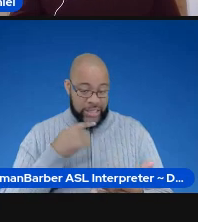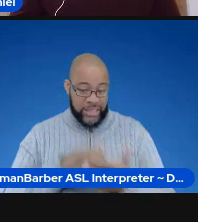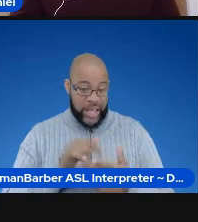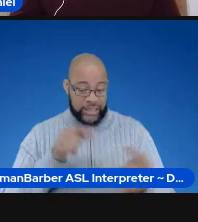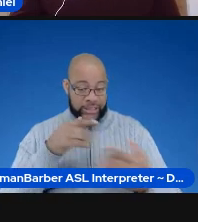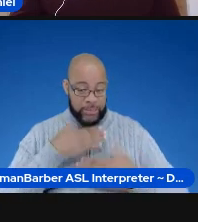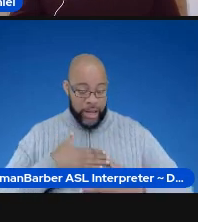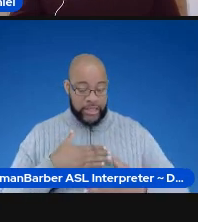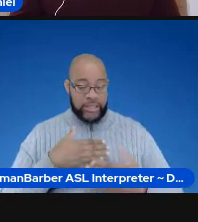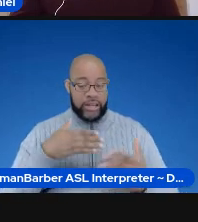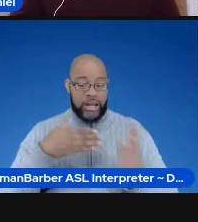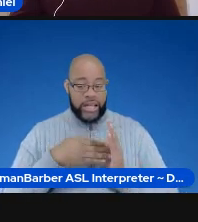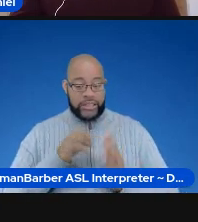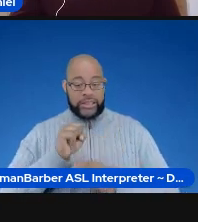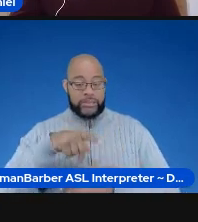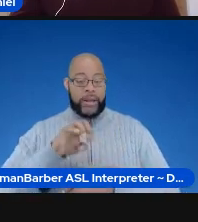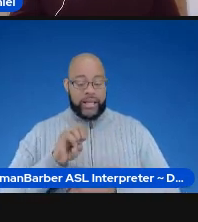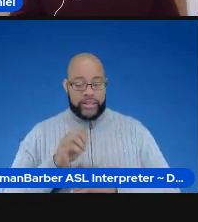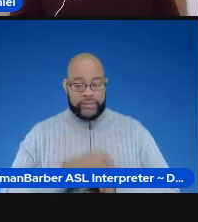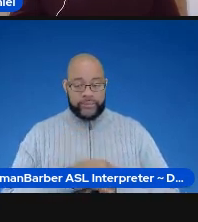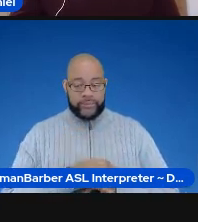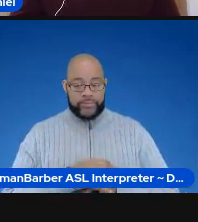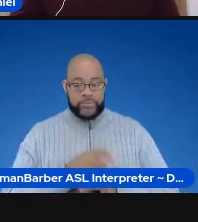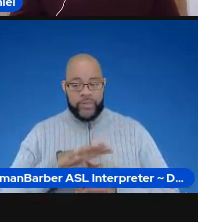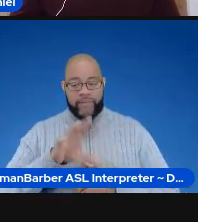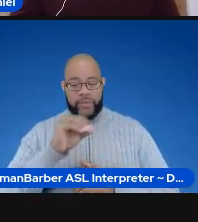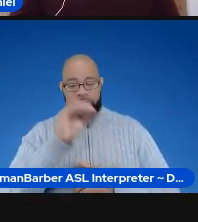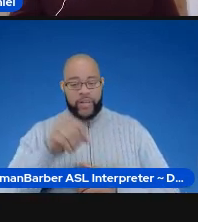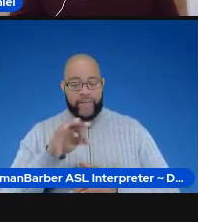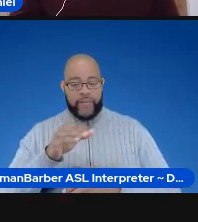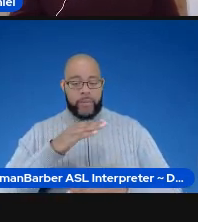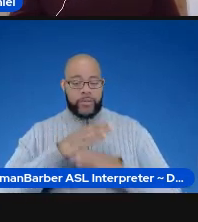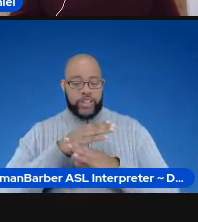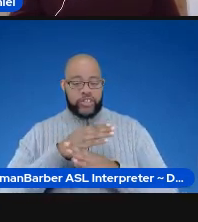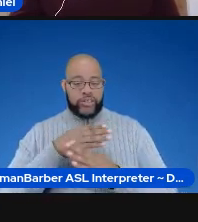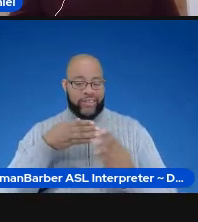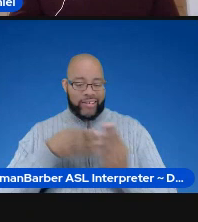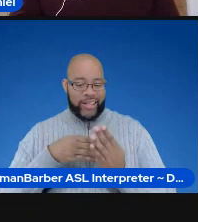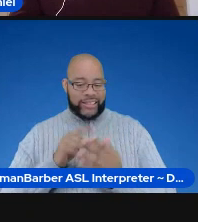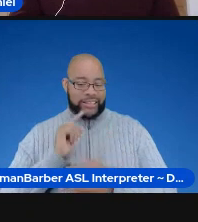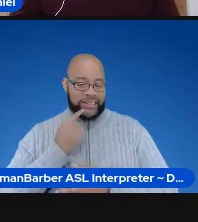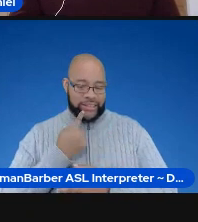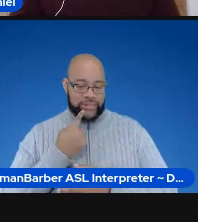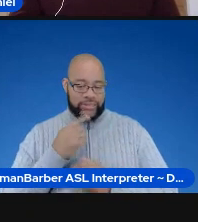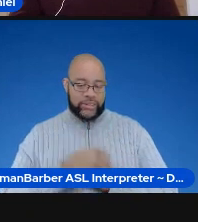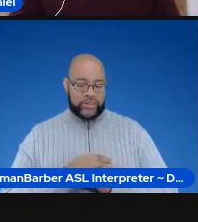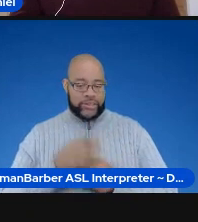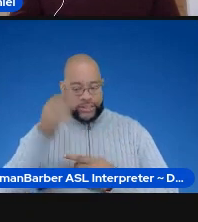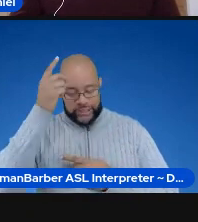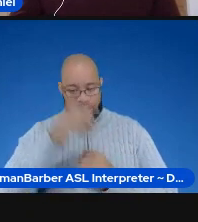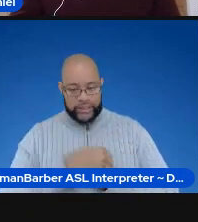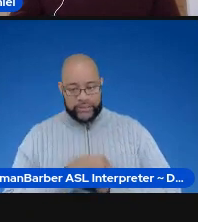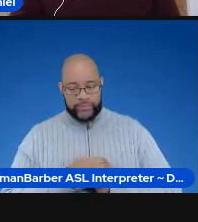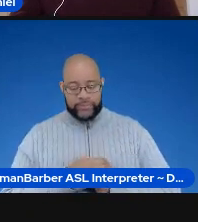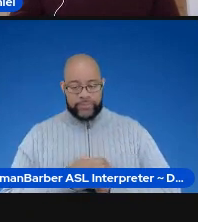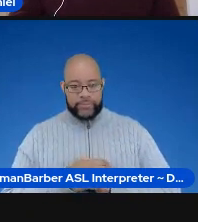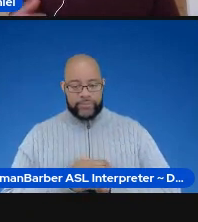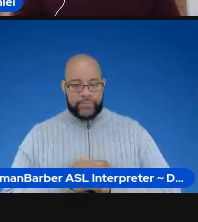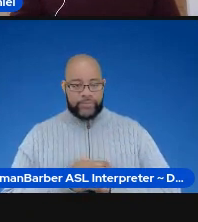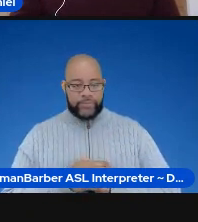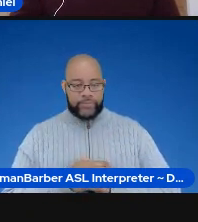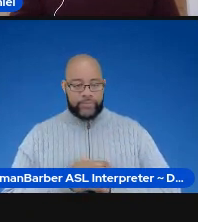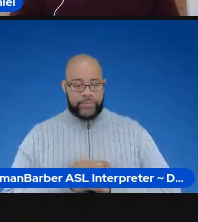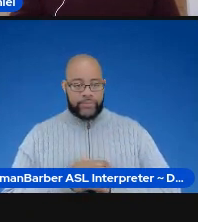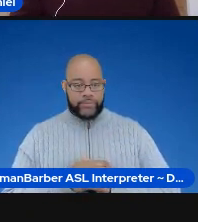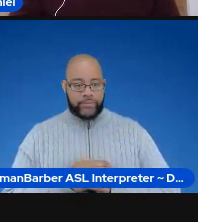antibody against spike confers around 50% of protection against severe disease. So it's clear that